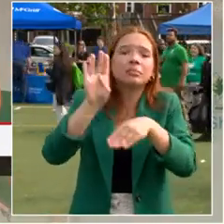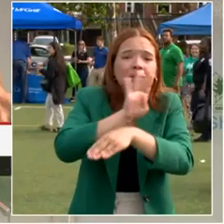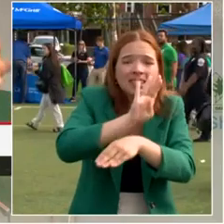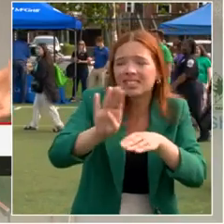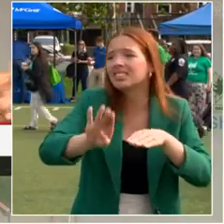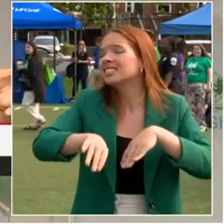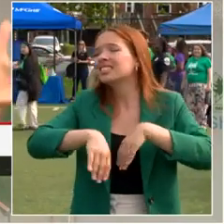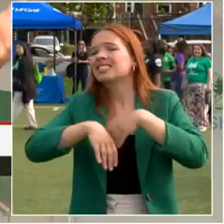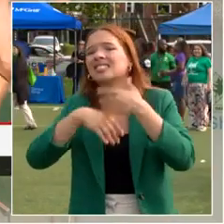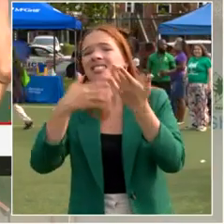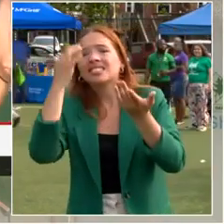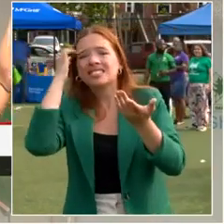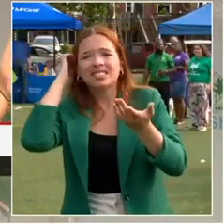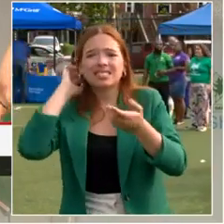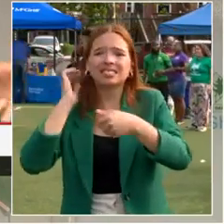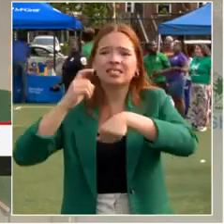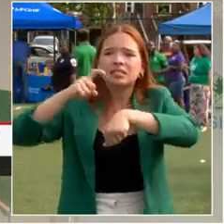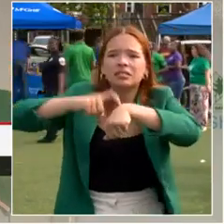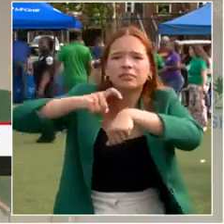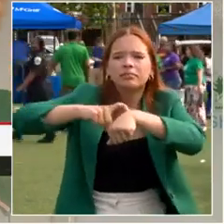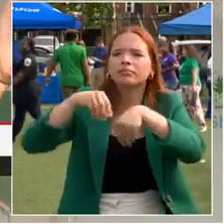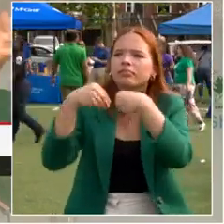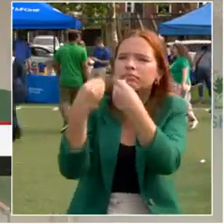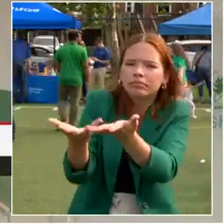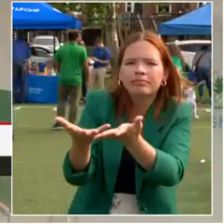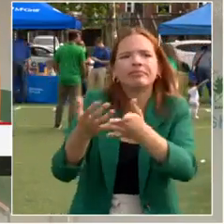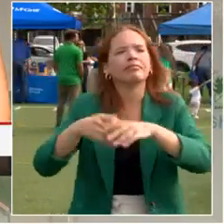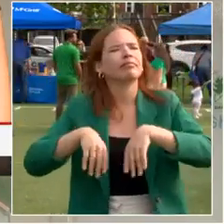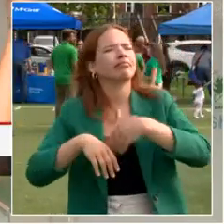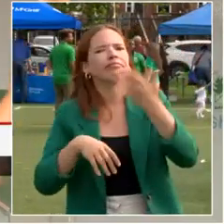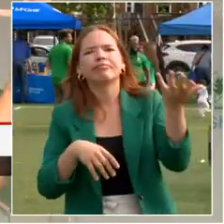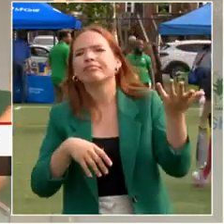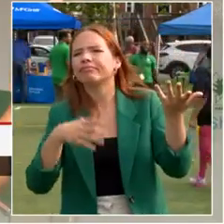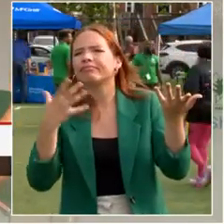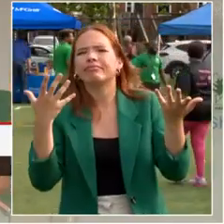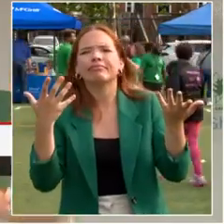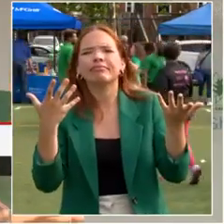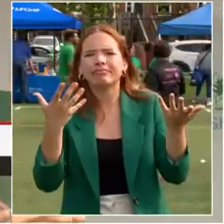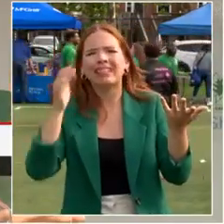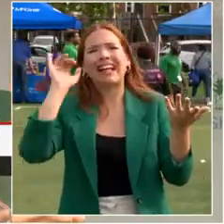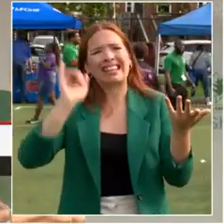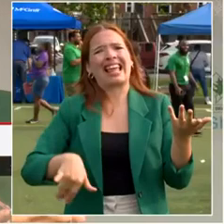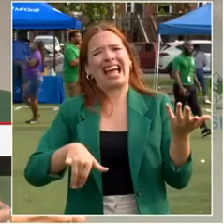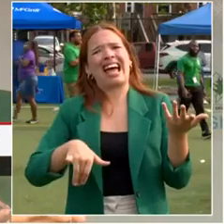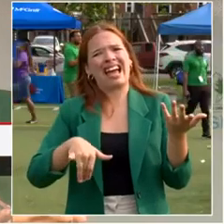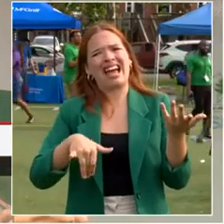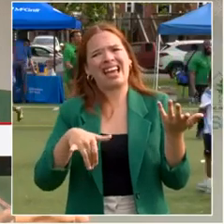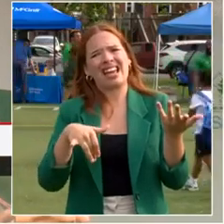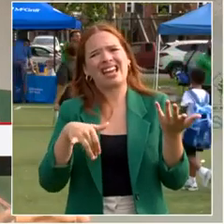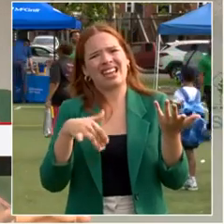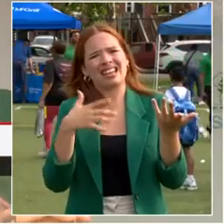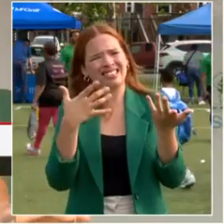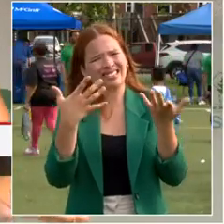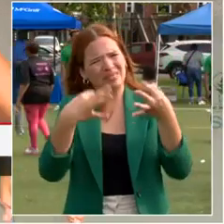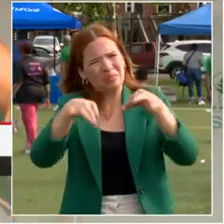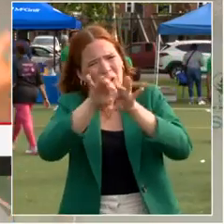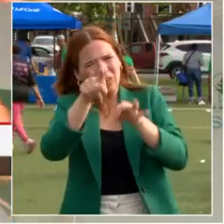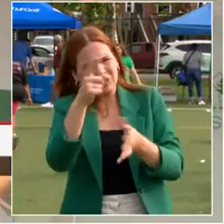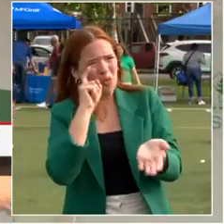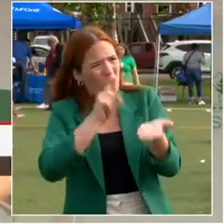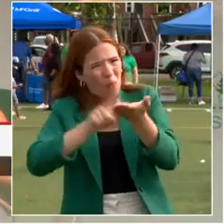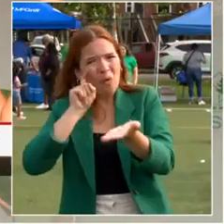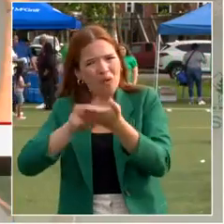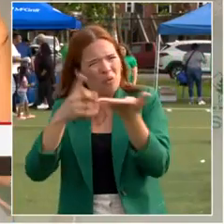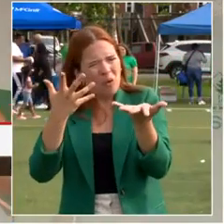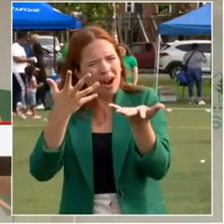one of the things that we know is so important as we fight to improve public safety every single day in our city is that